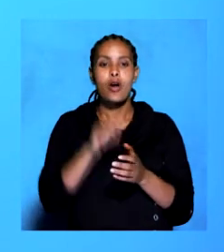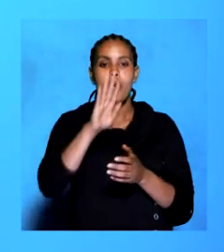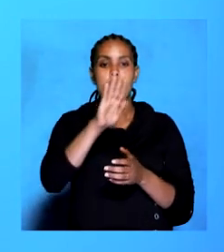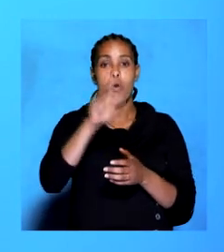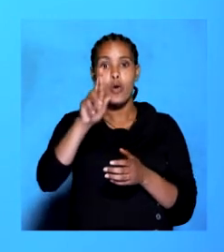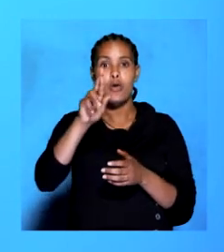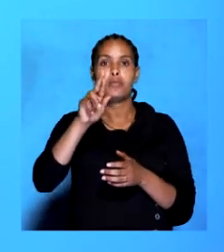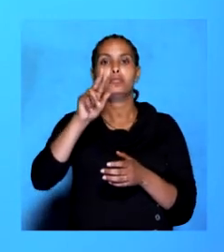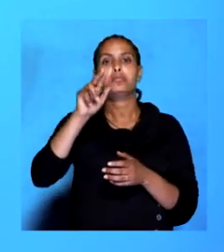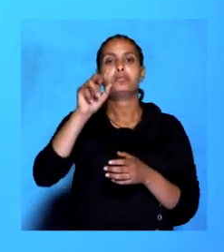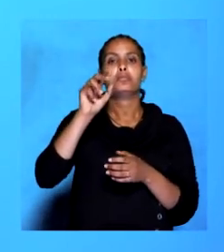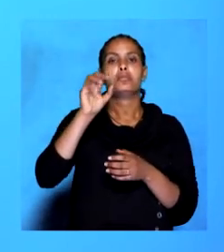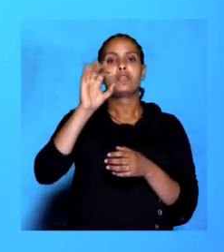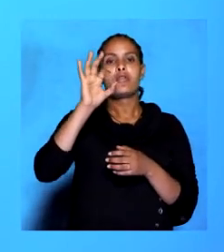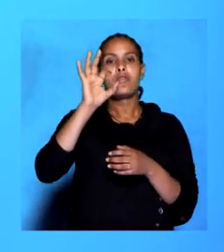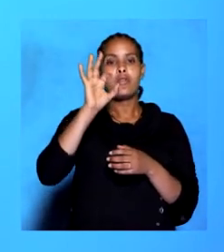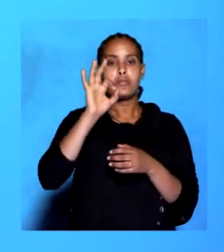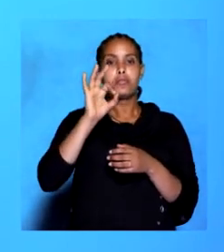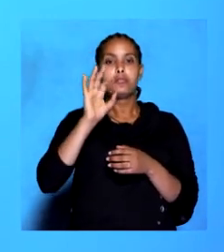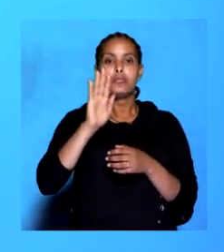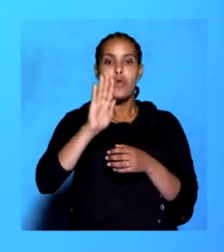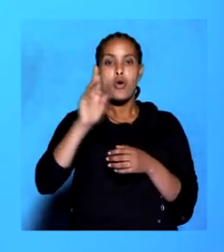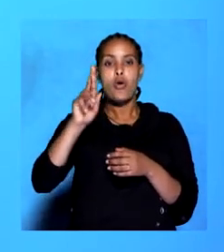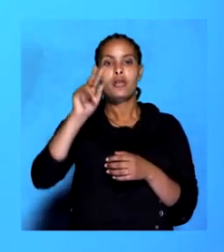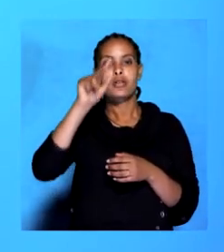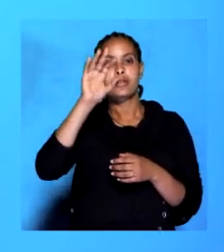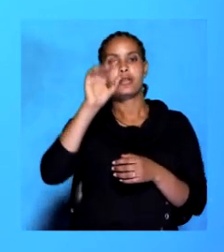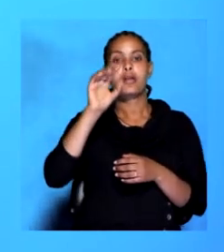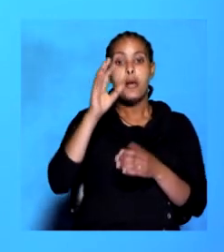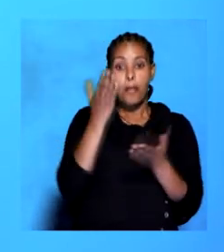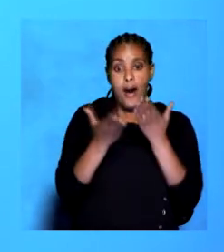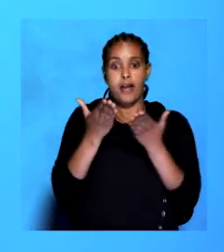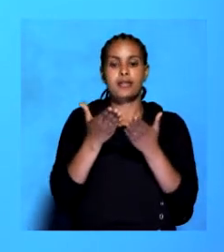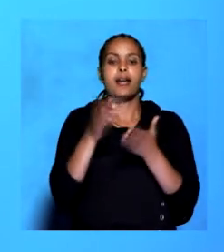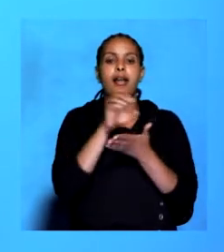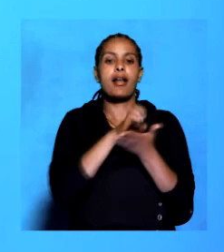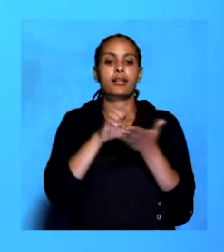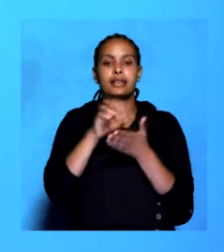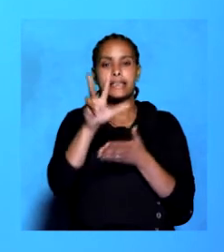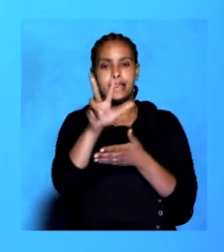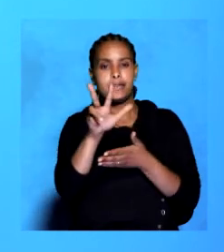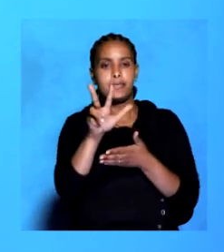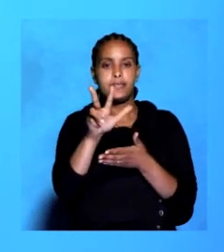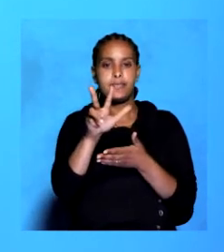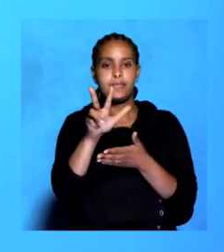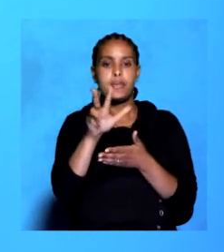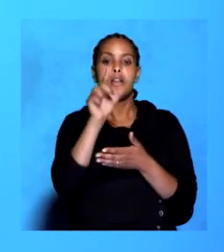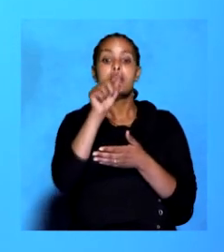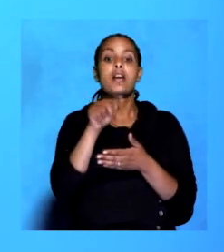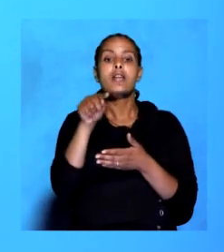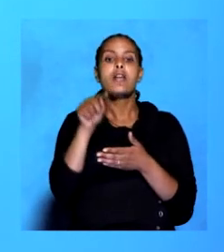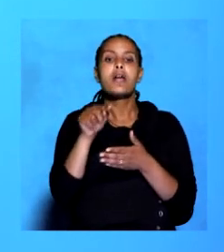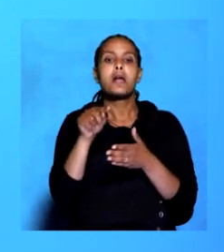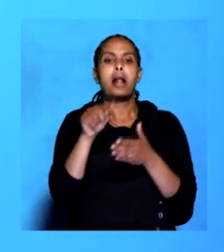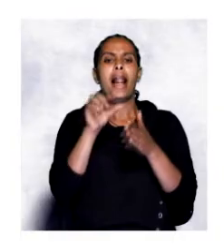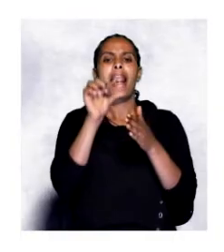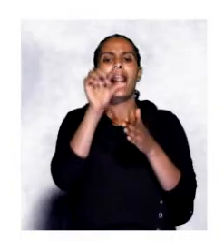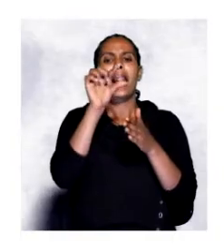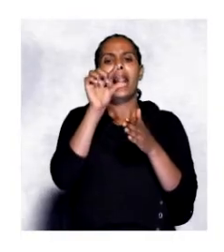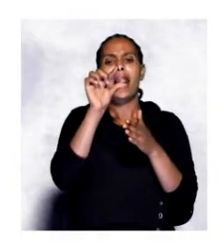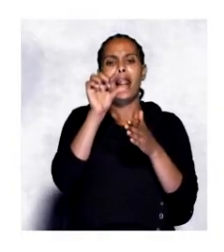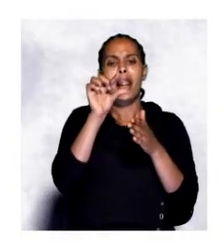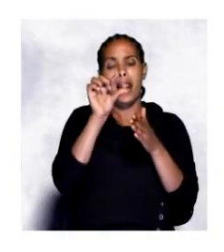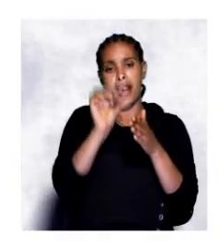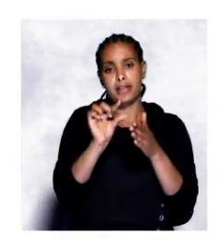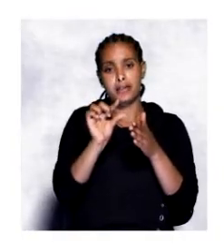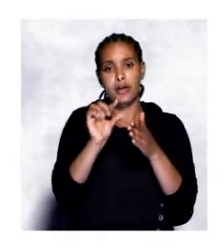Boron trifluoride. Boron trifluoride. The valence electron of boron is 3. Therefore, the lattice structure